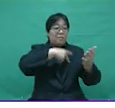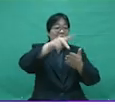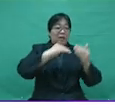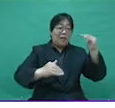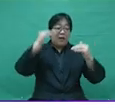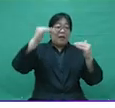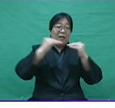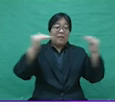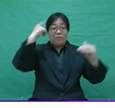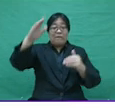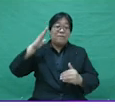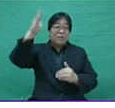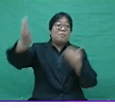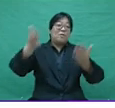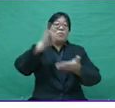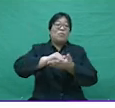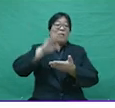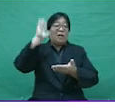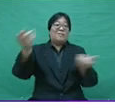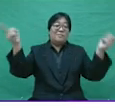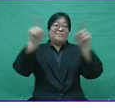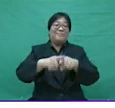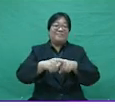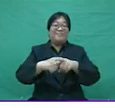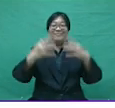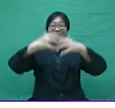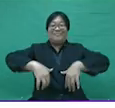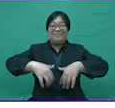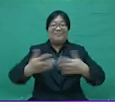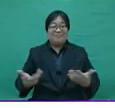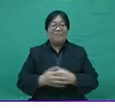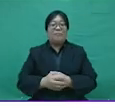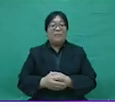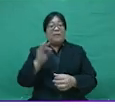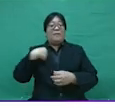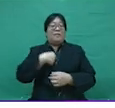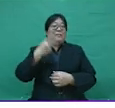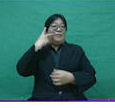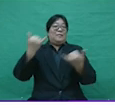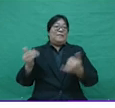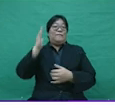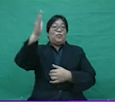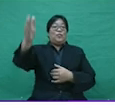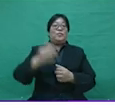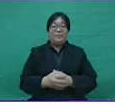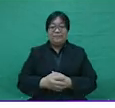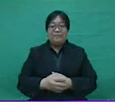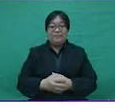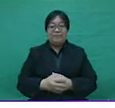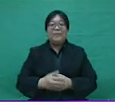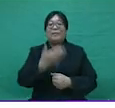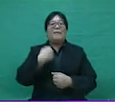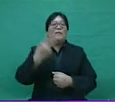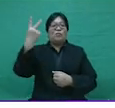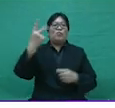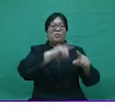high level for the next future, because that will end in bankruptcy. So if we look to the future, let's